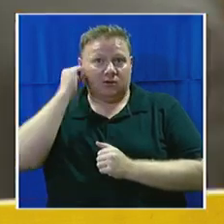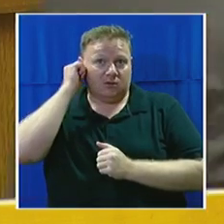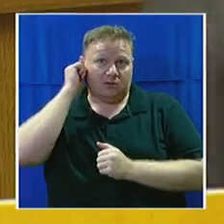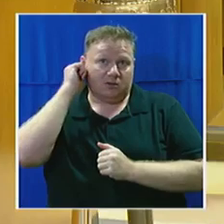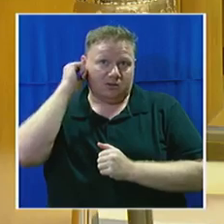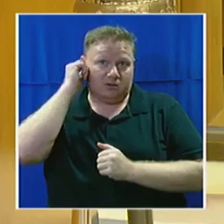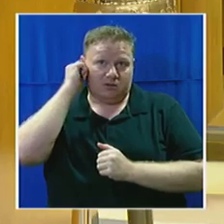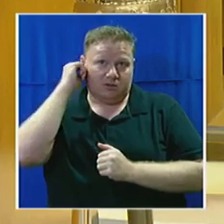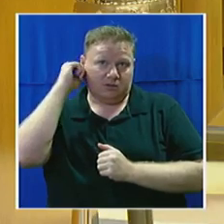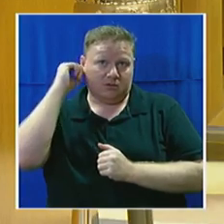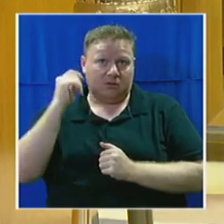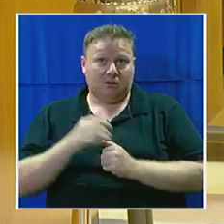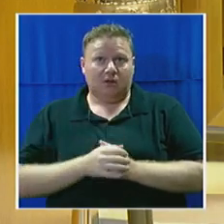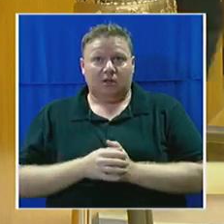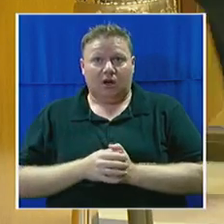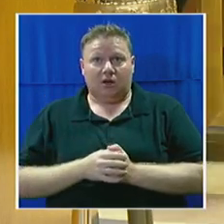Honorable Wilson.